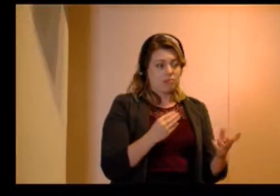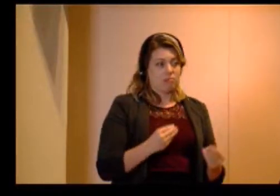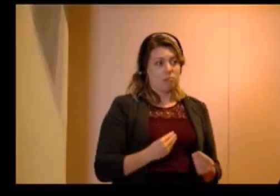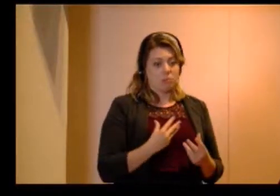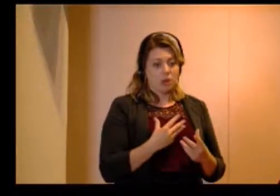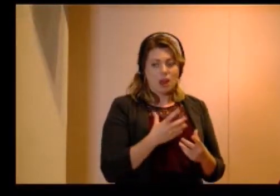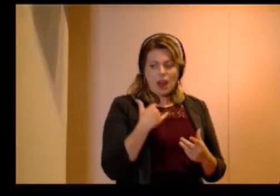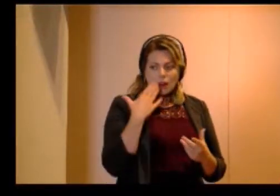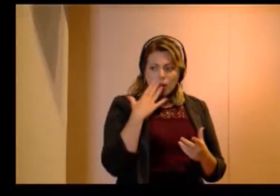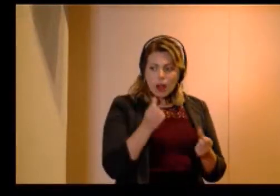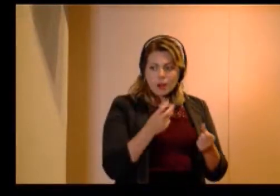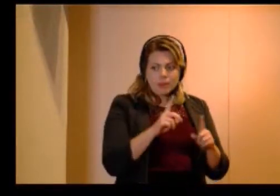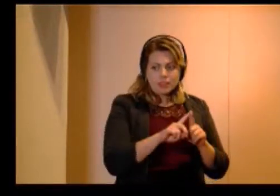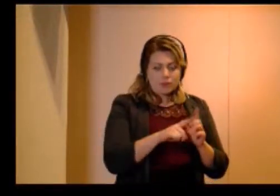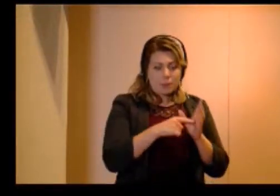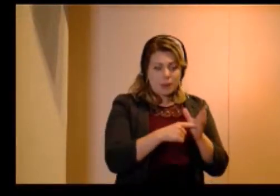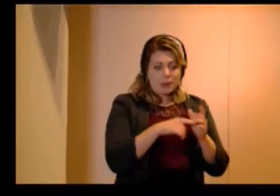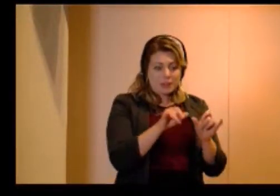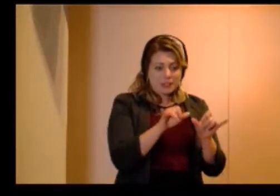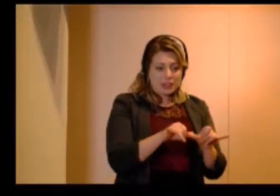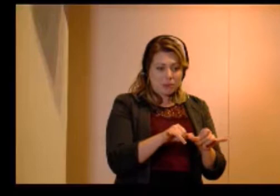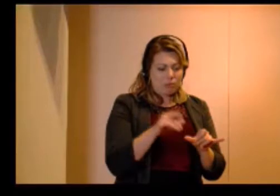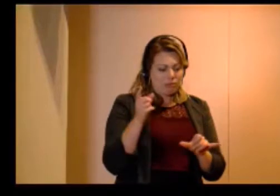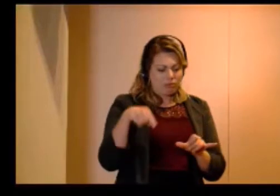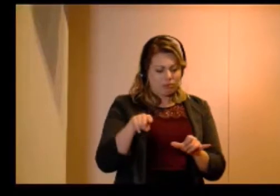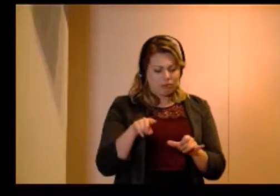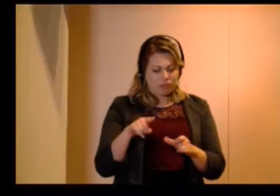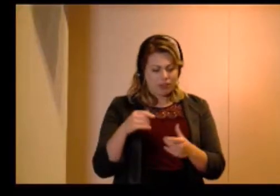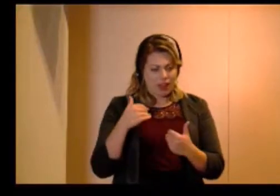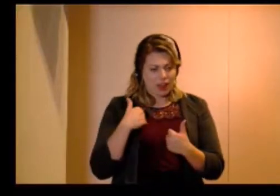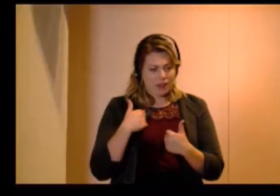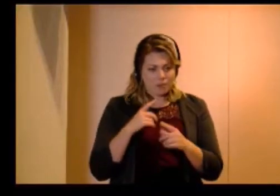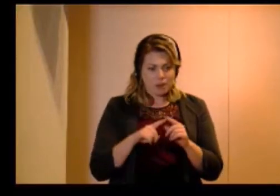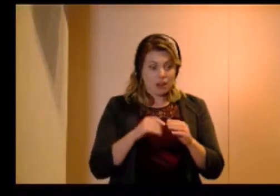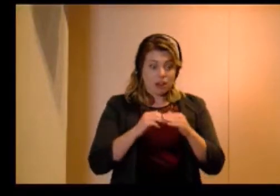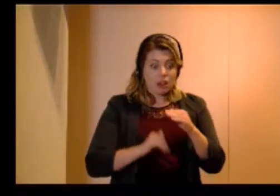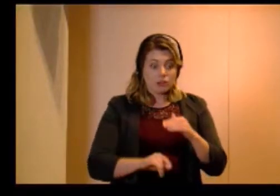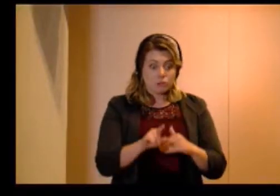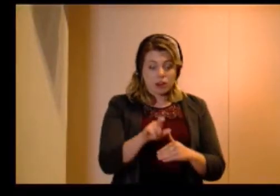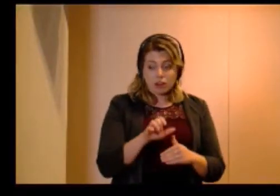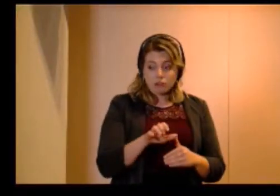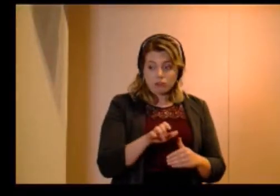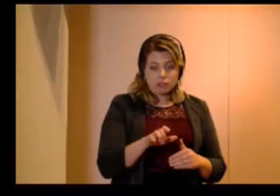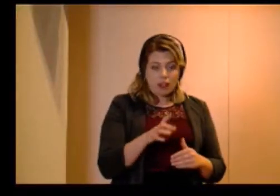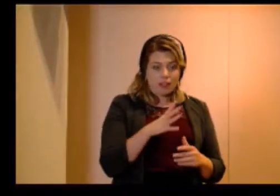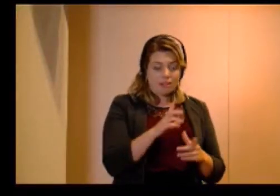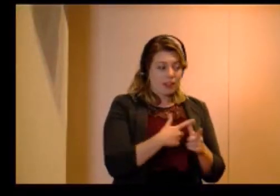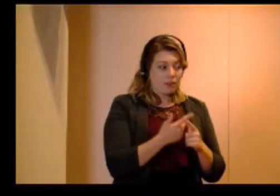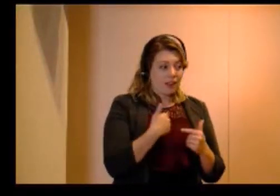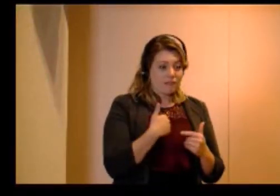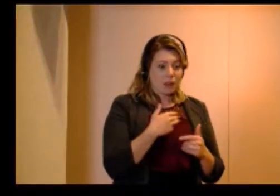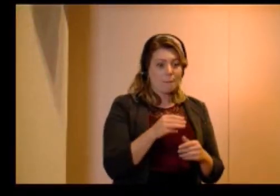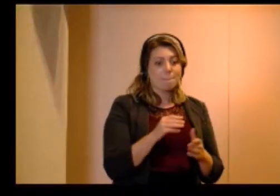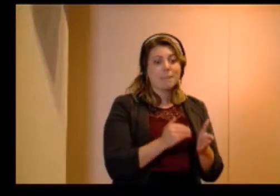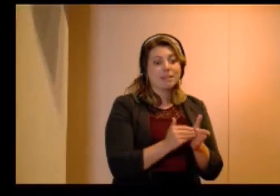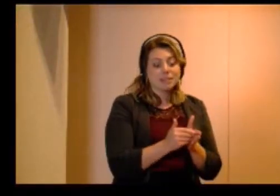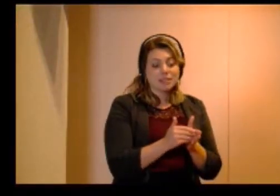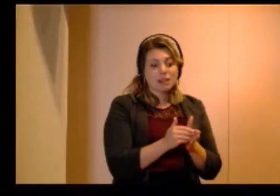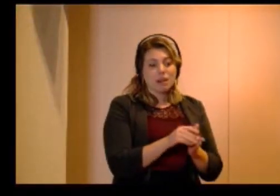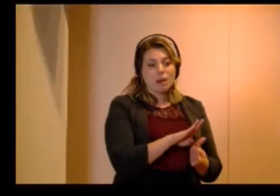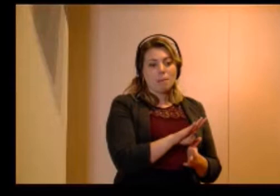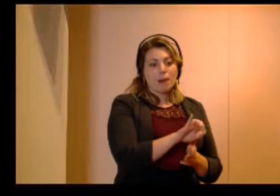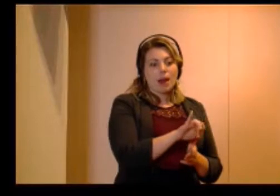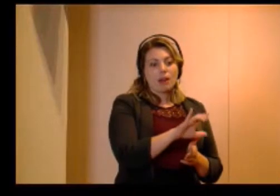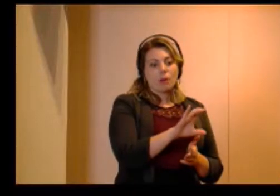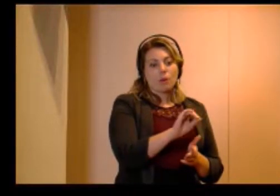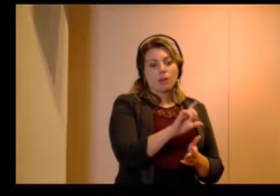many model systems that is being carried, but less than 100, right? And then you have millions of biological species out there,